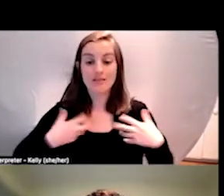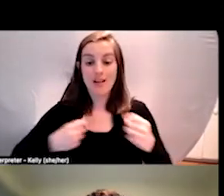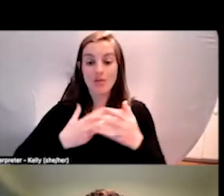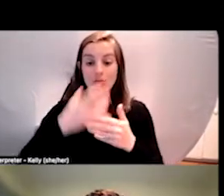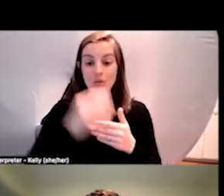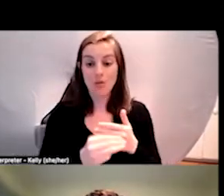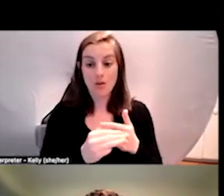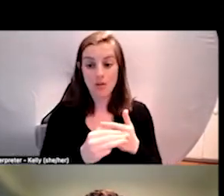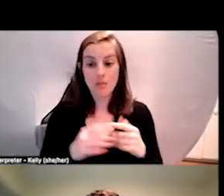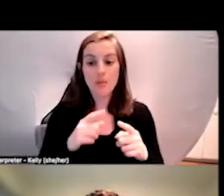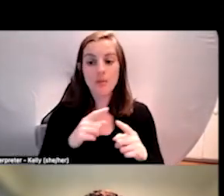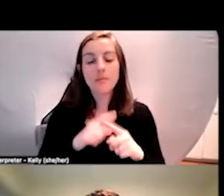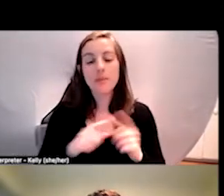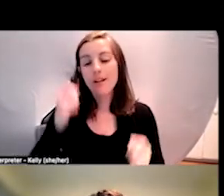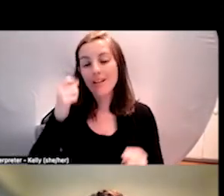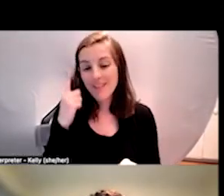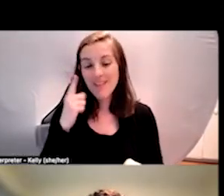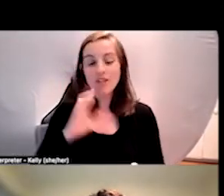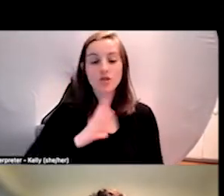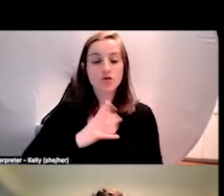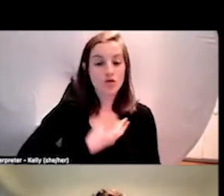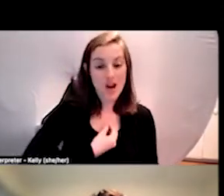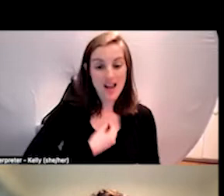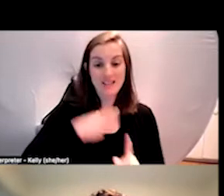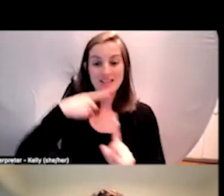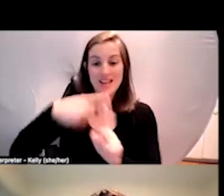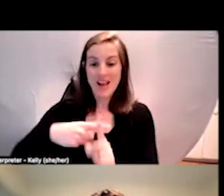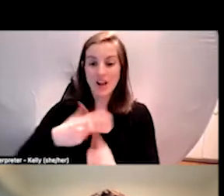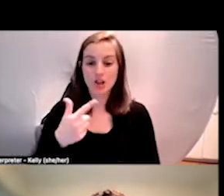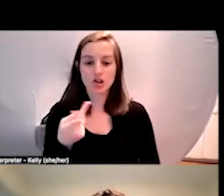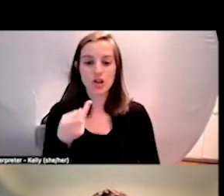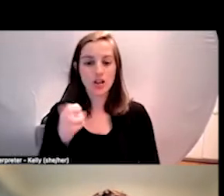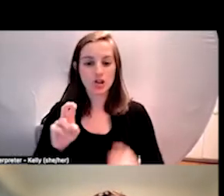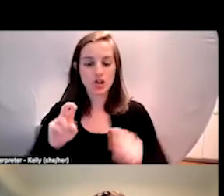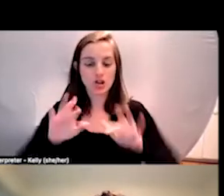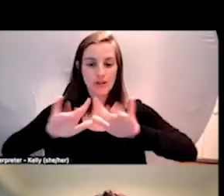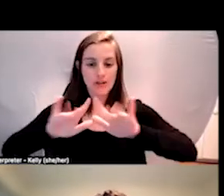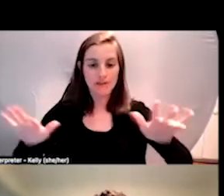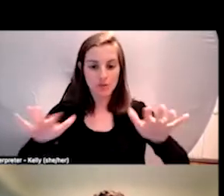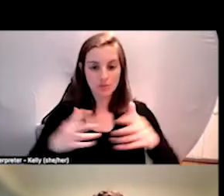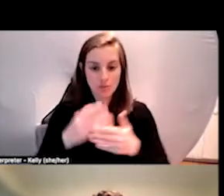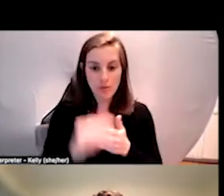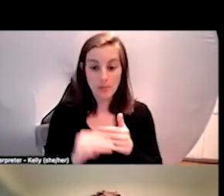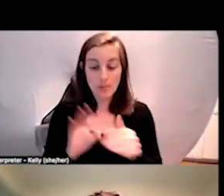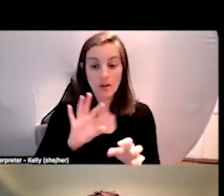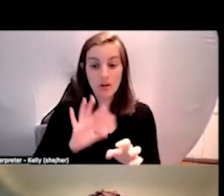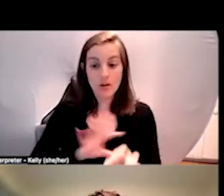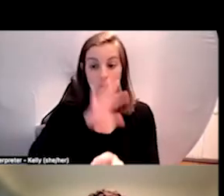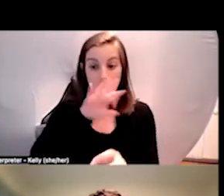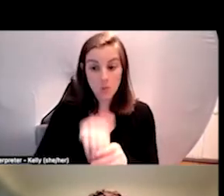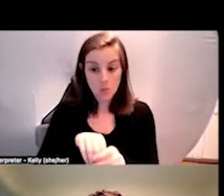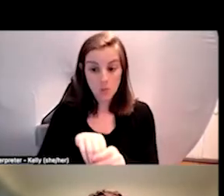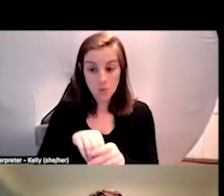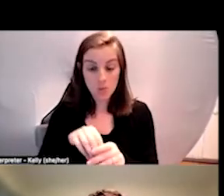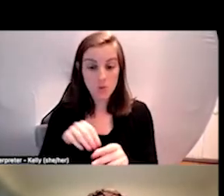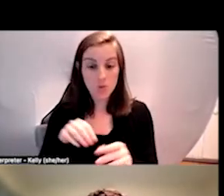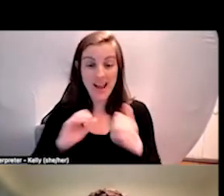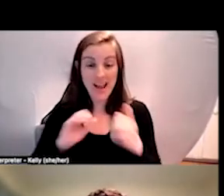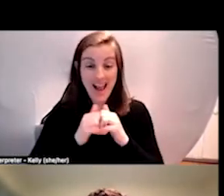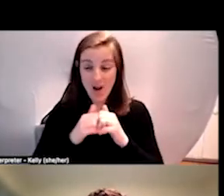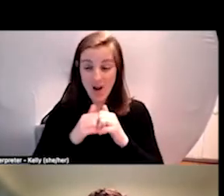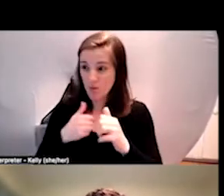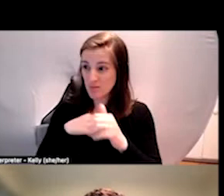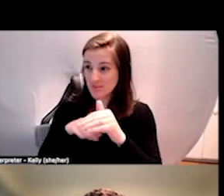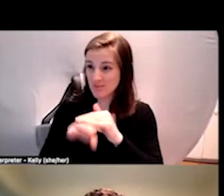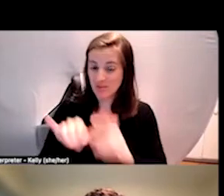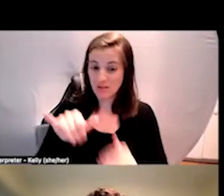and gender diverse health program. The criteria for being included and receiving services is wanting to be included and receiving services.